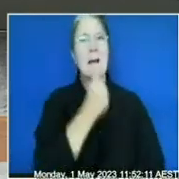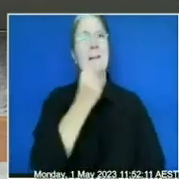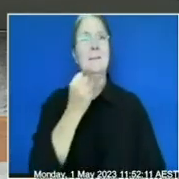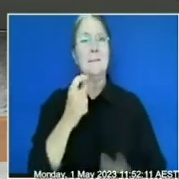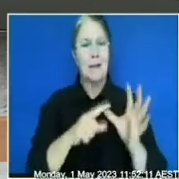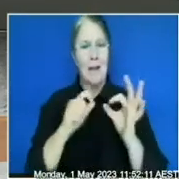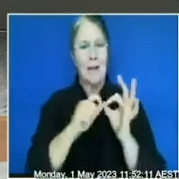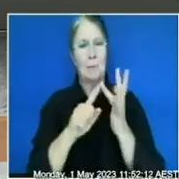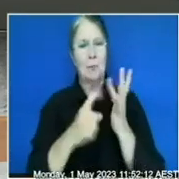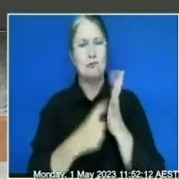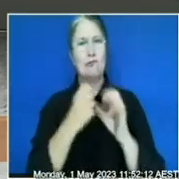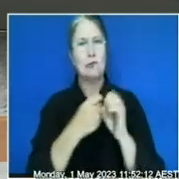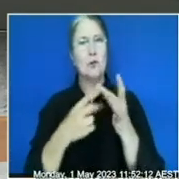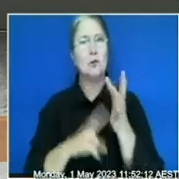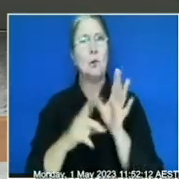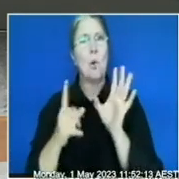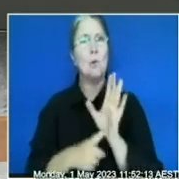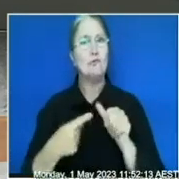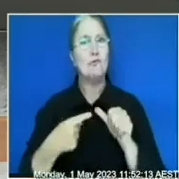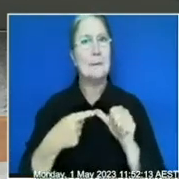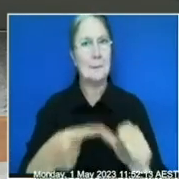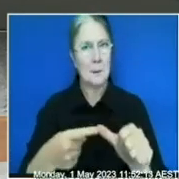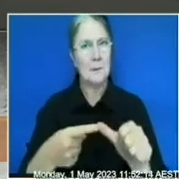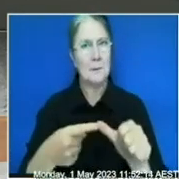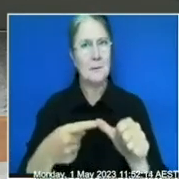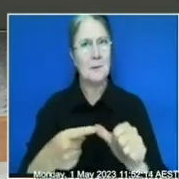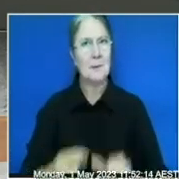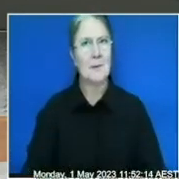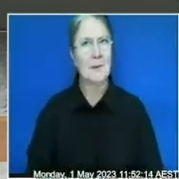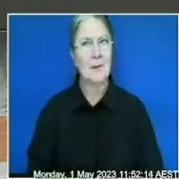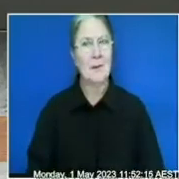operational on the 19th of January, were they?